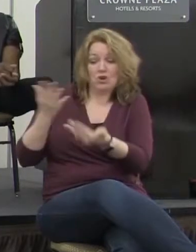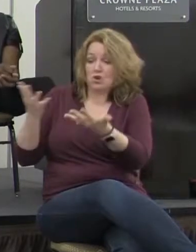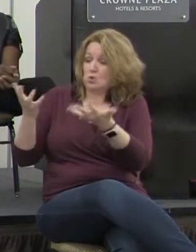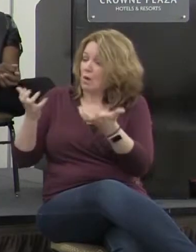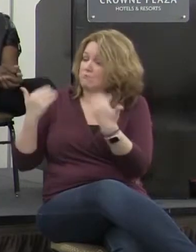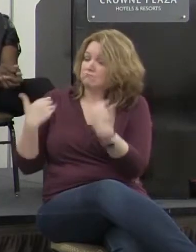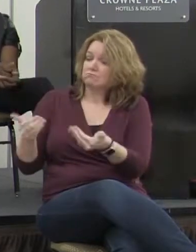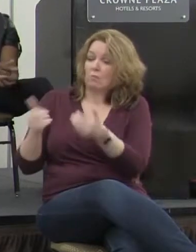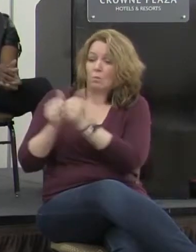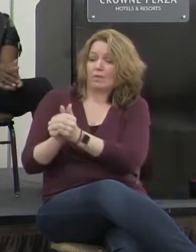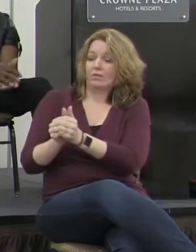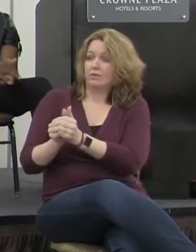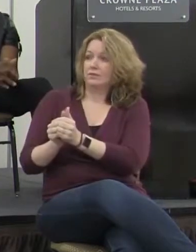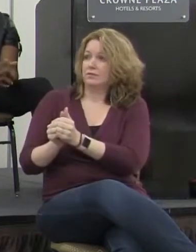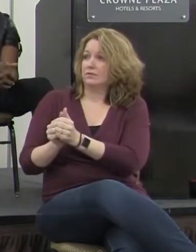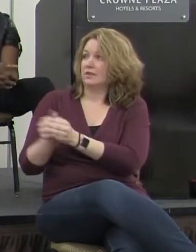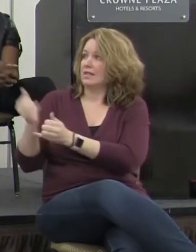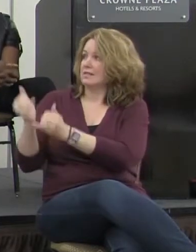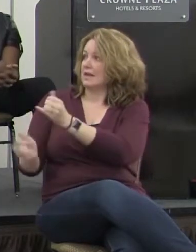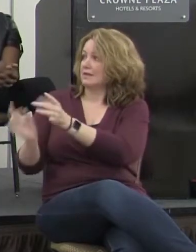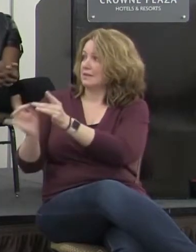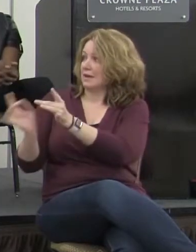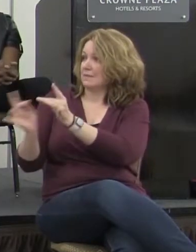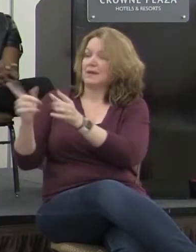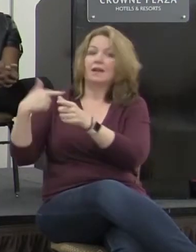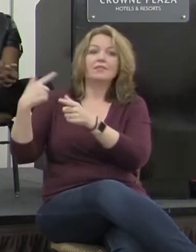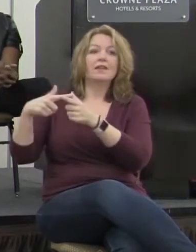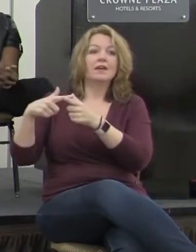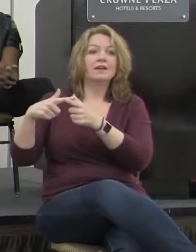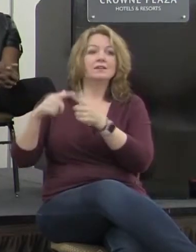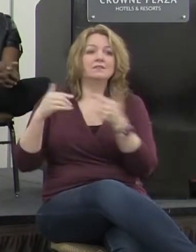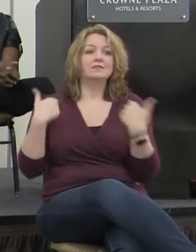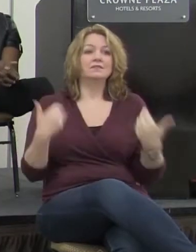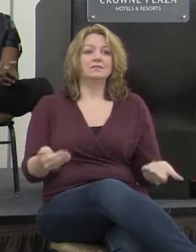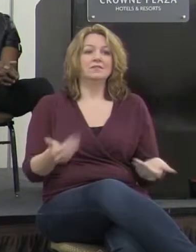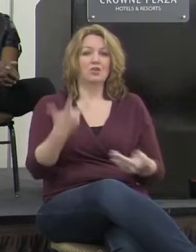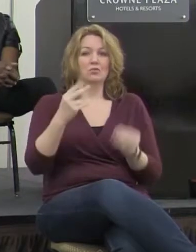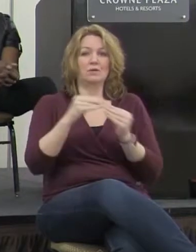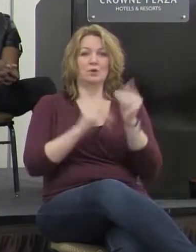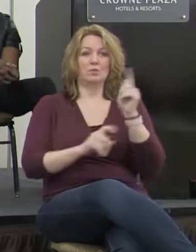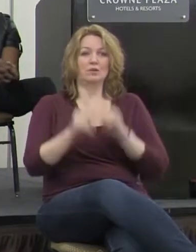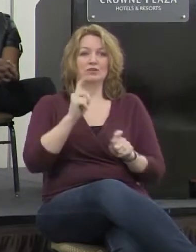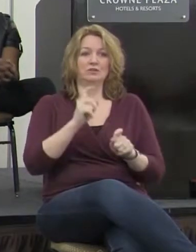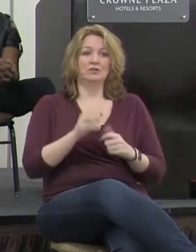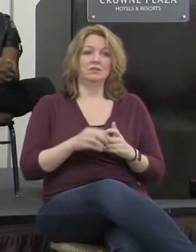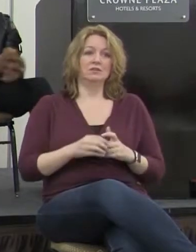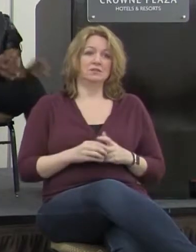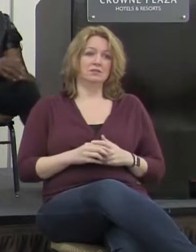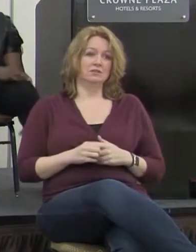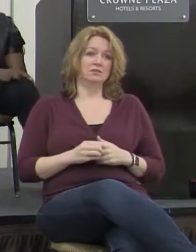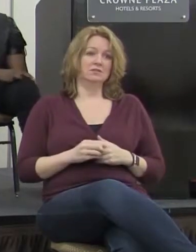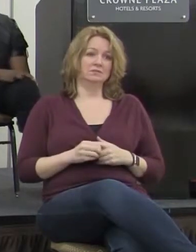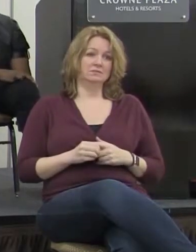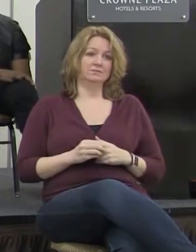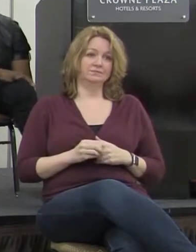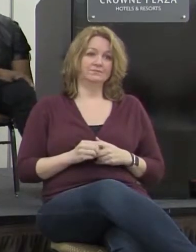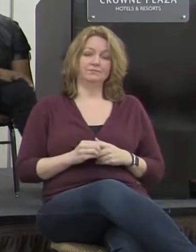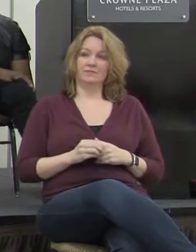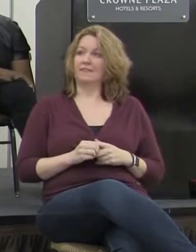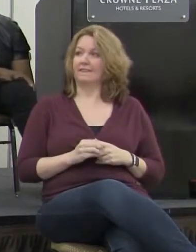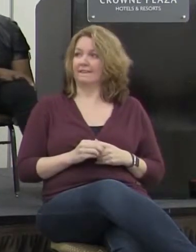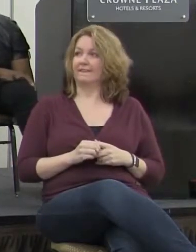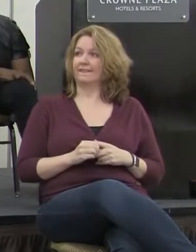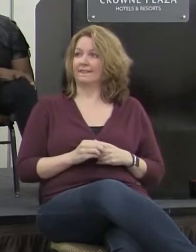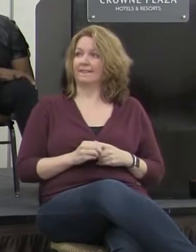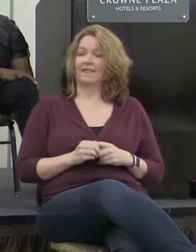to do it. Let me have the last comment on this, and then we need to move on because there's 3 more questions. Get the audience. Get the audience. We can talk